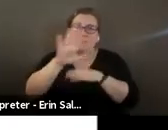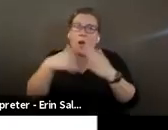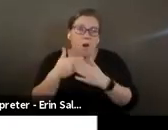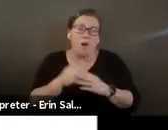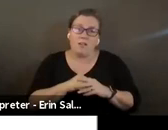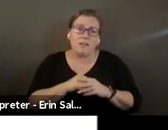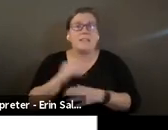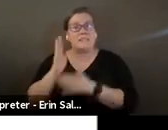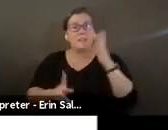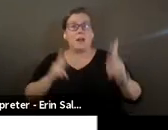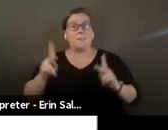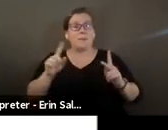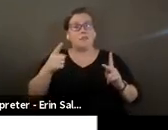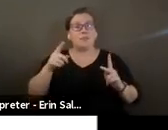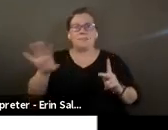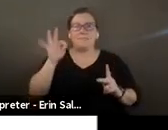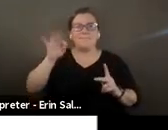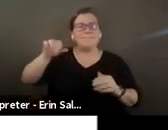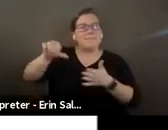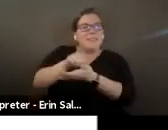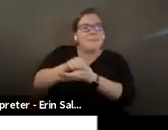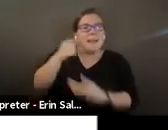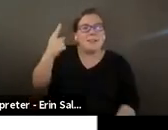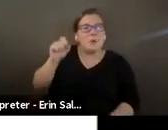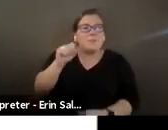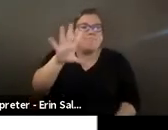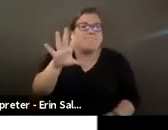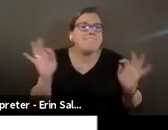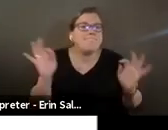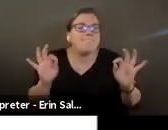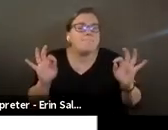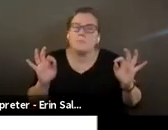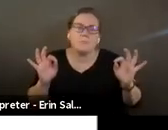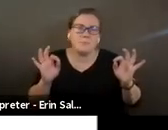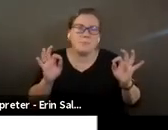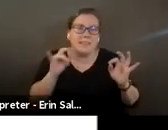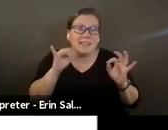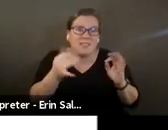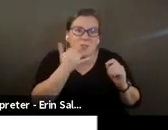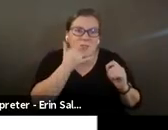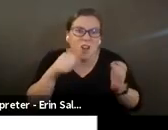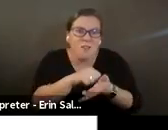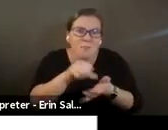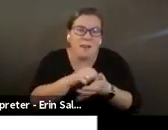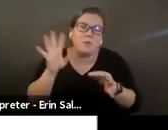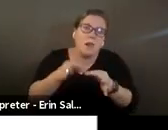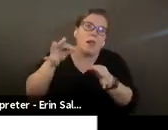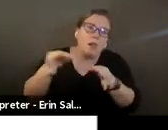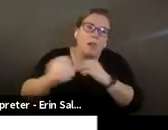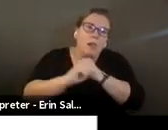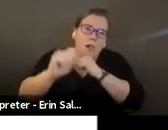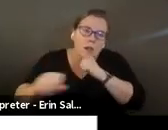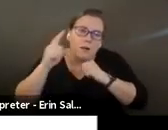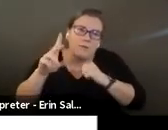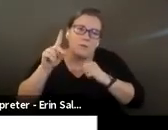bill, and that's fine. But if you sent the wrong one, it's going to take longer to get your device because